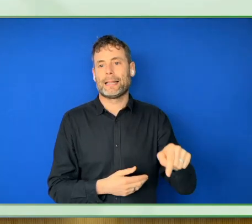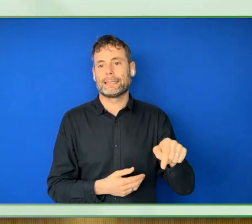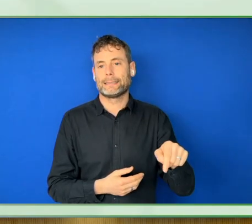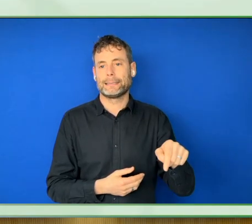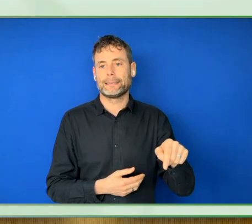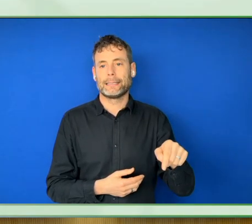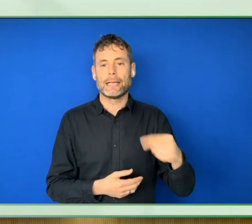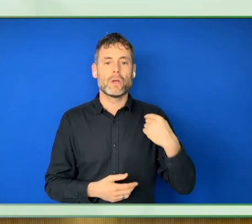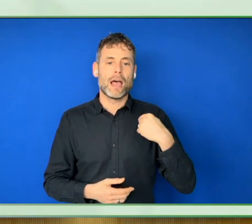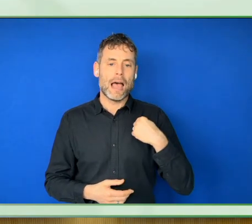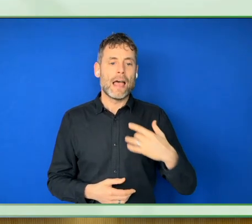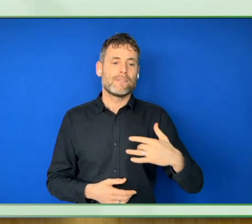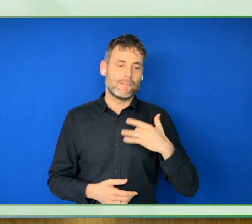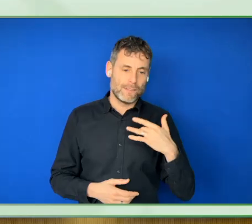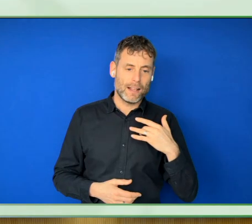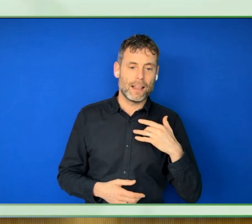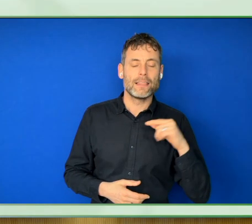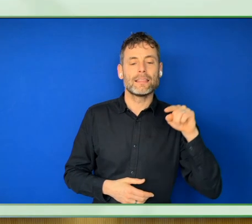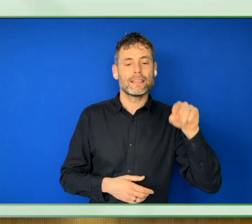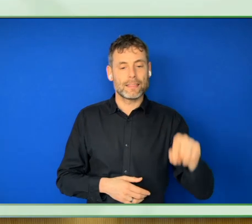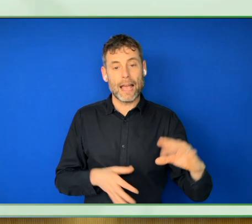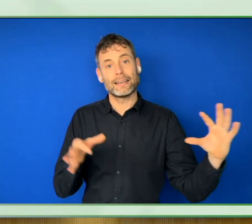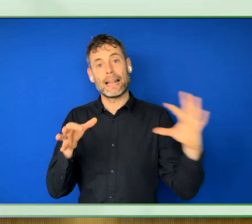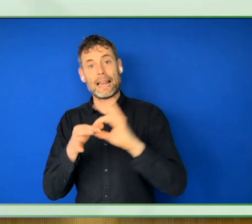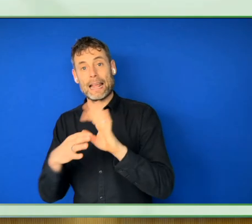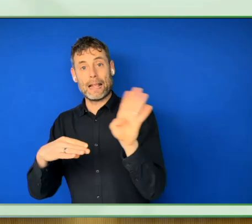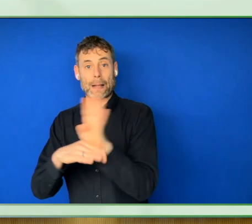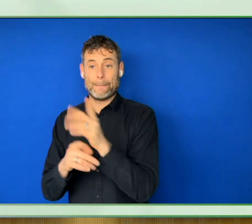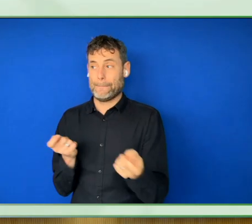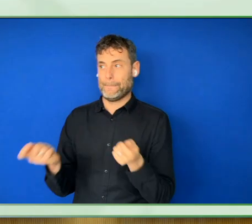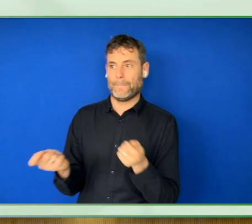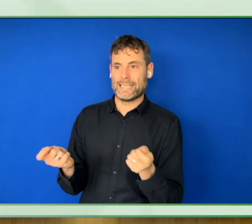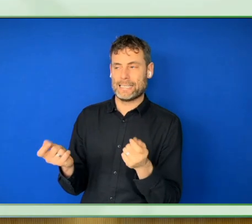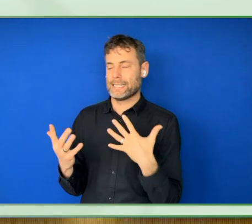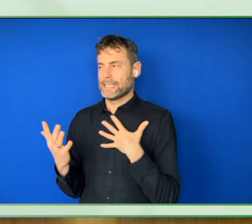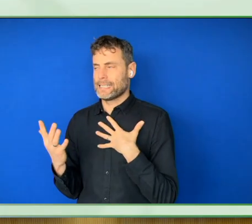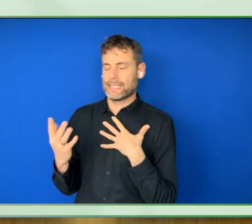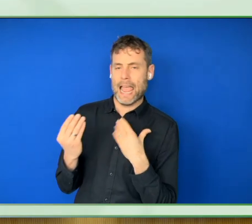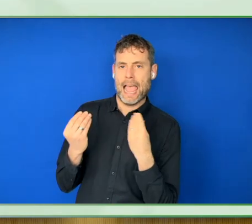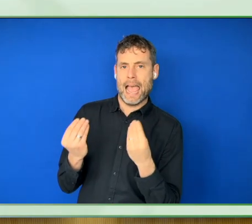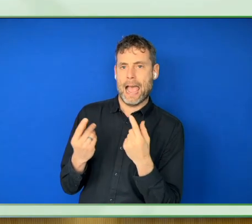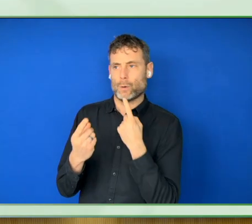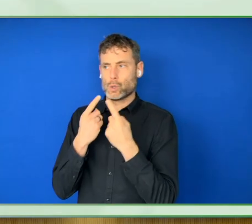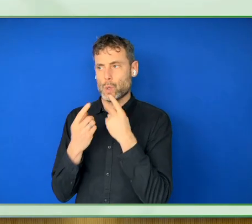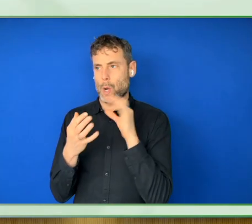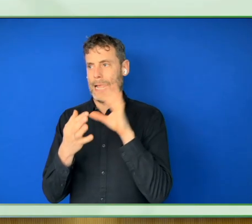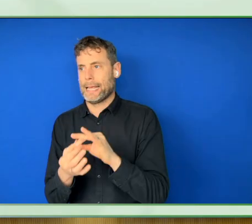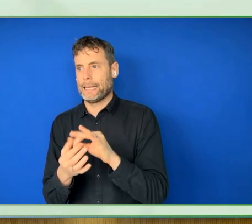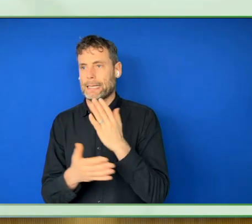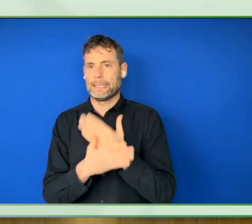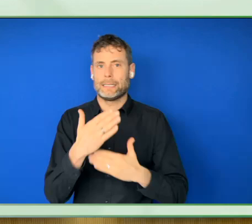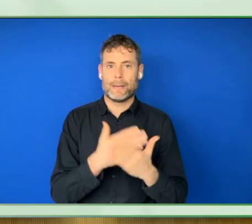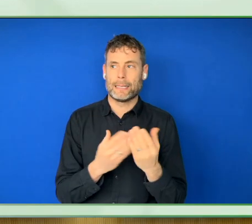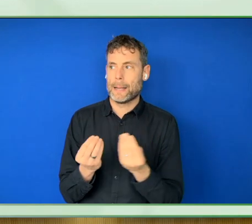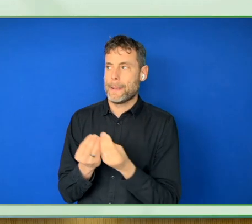the fear of implications in business, Yeah. that combined with the perceived false costs, Yes. people aren't going to want to fight